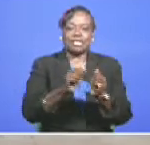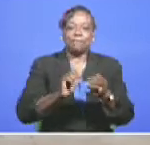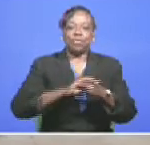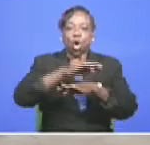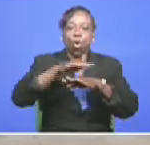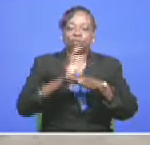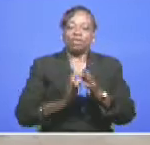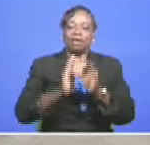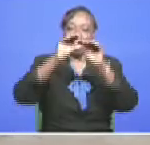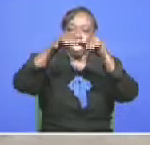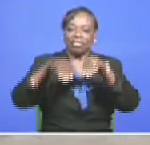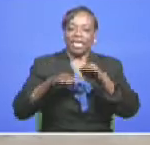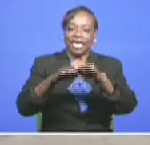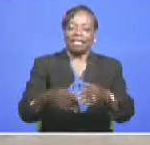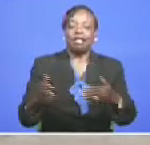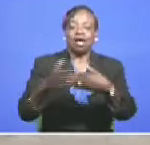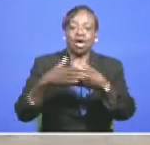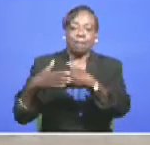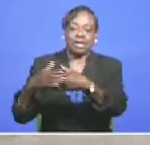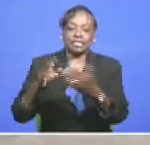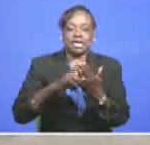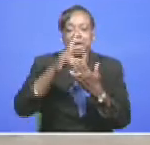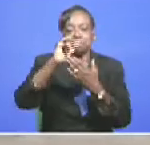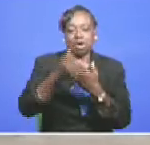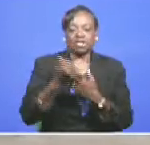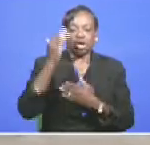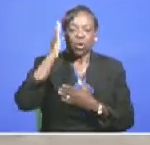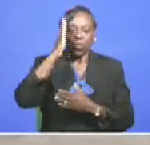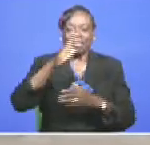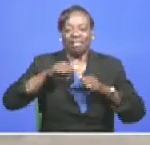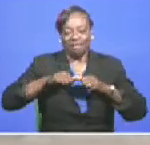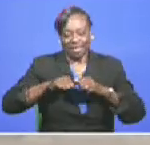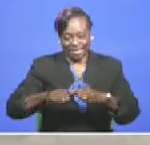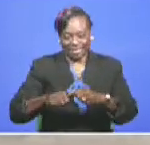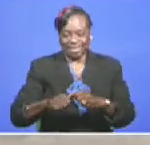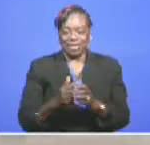Community Project will continue. LaDawn Davis, ZNS Network News.